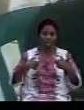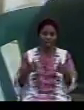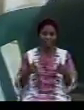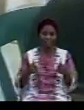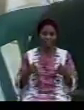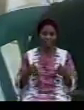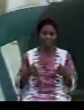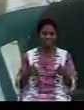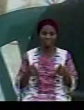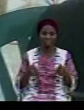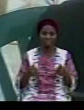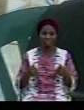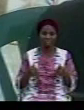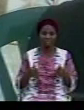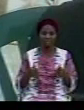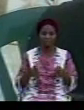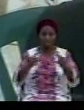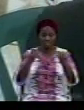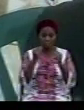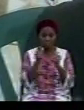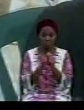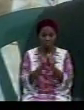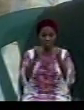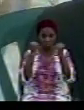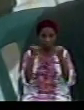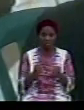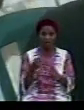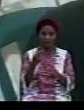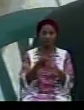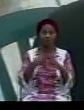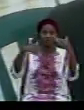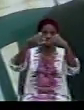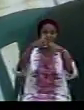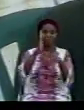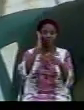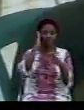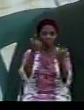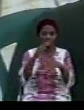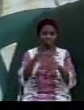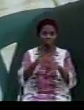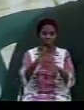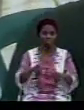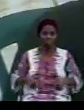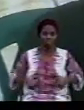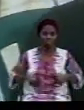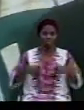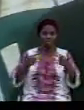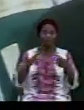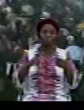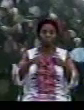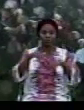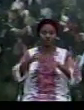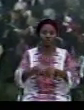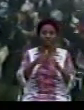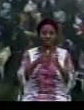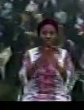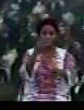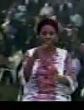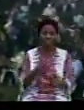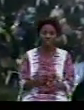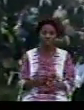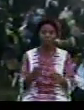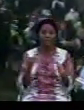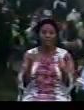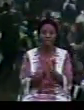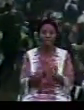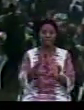New life where power from heaven will come upon your life even tonight in Jesus' name.